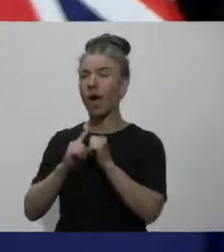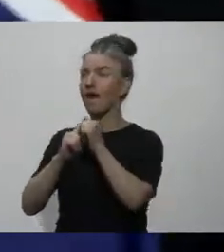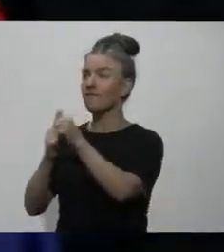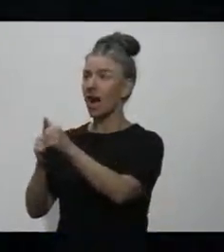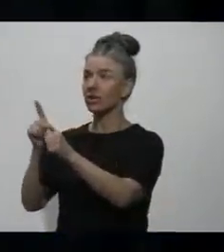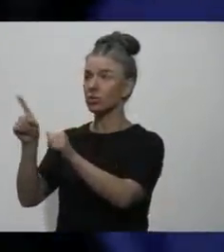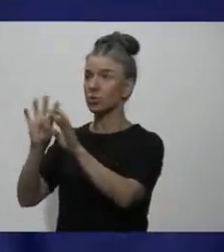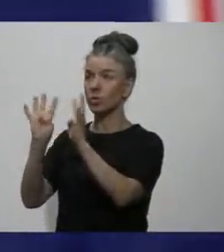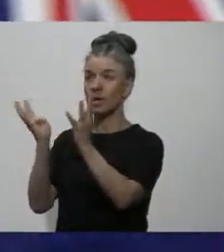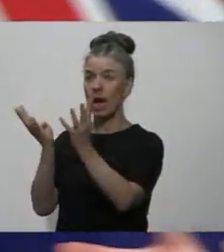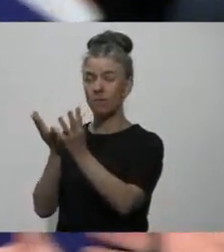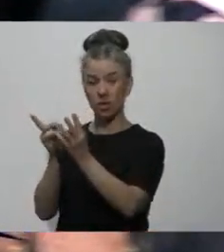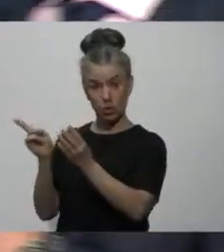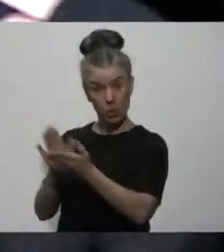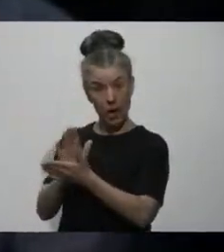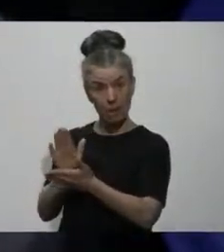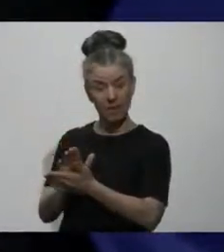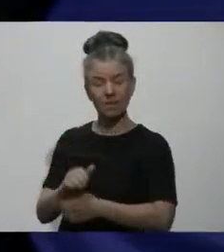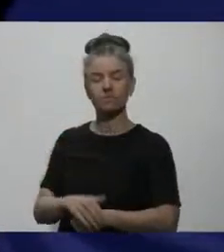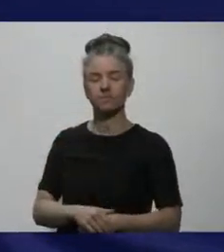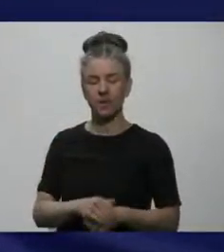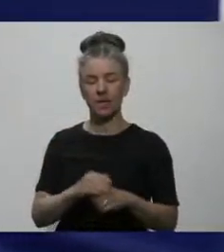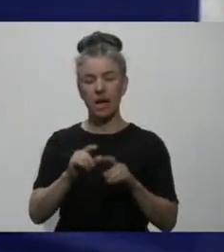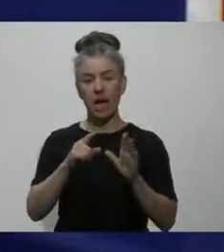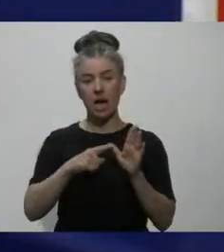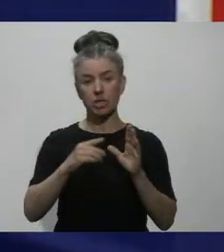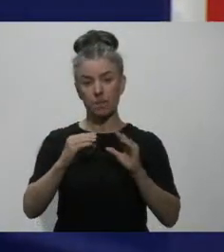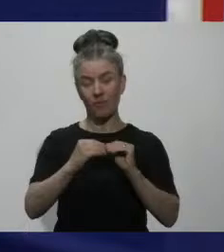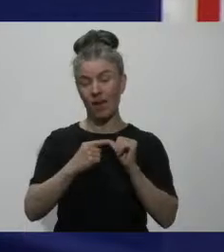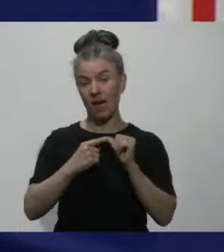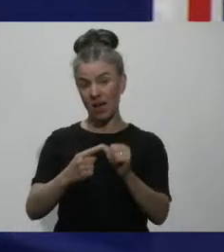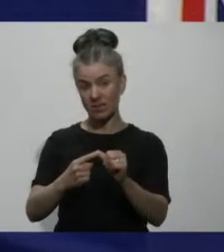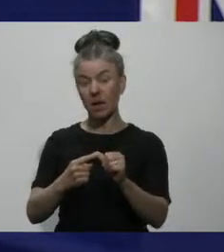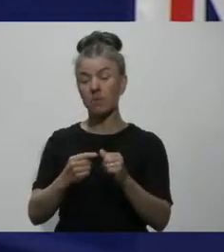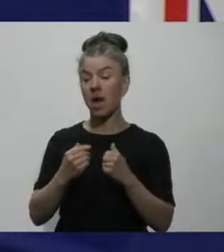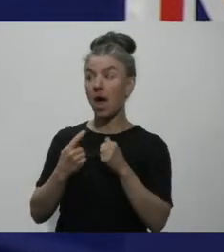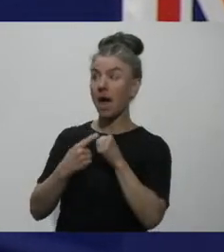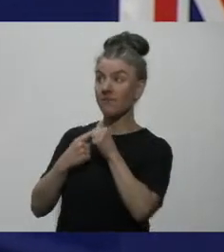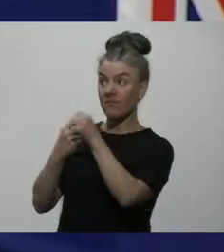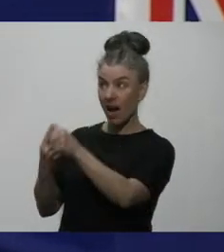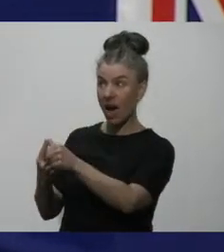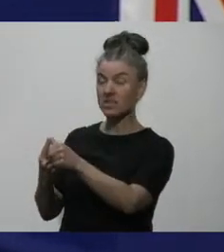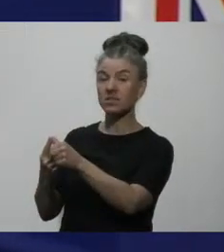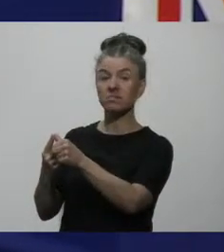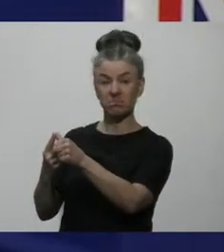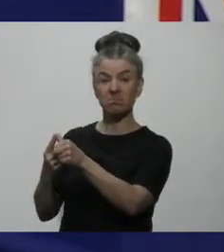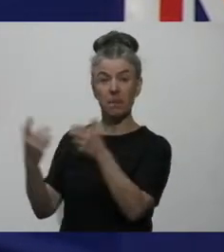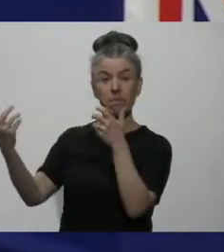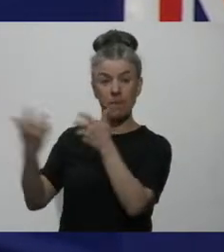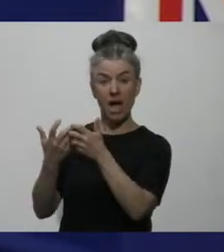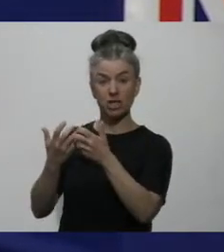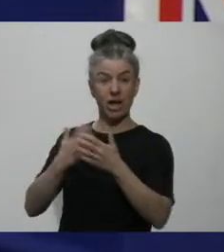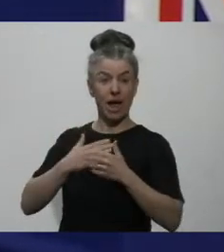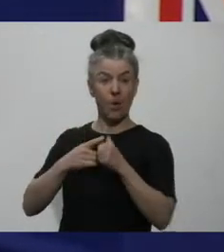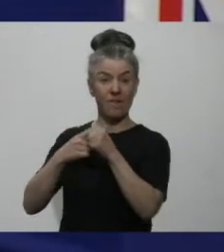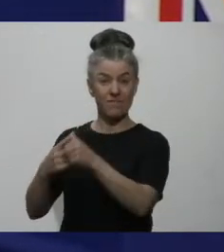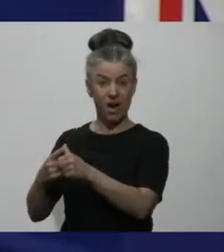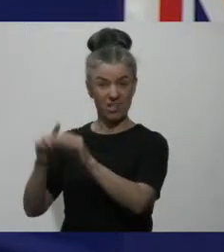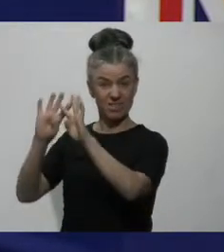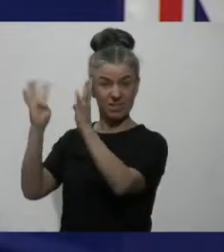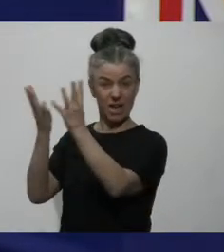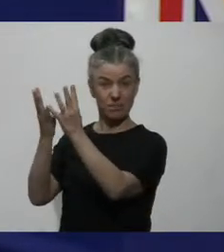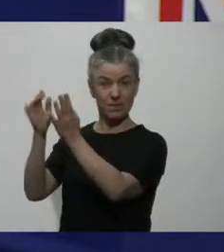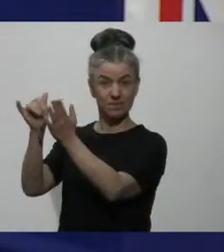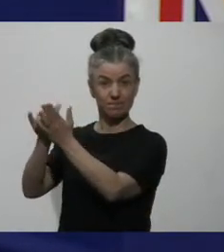said earlier, it follows very closely the advice we gave, actually. And I should say that whilst the advice is under